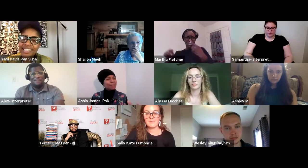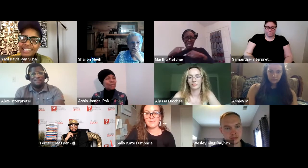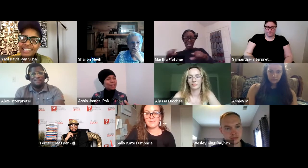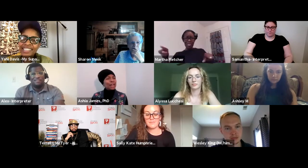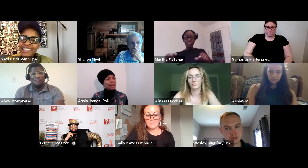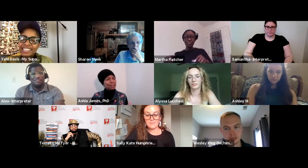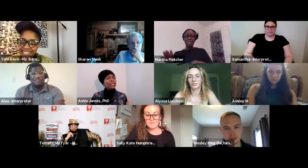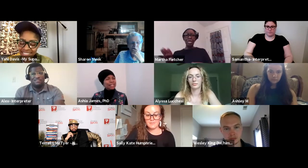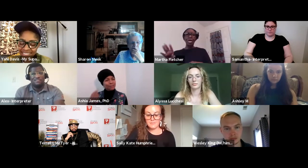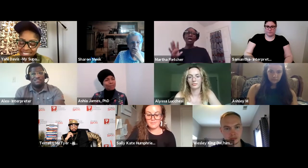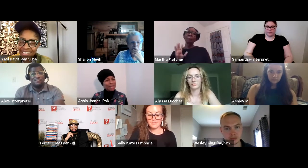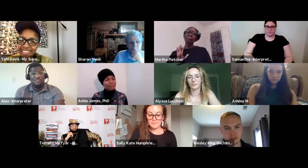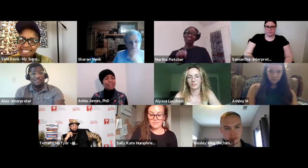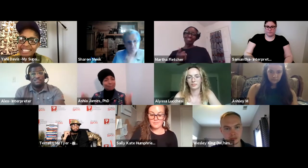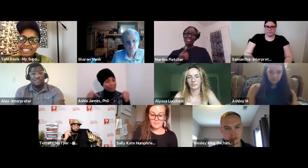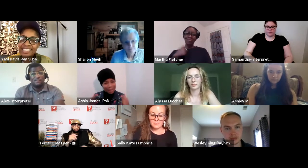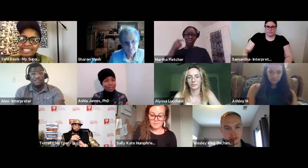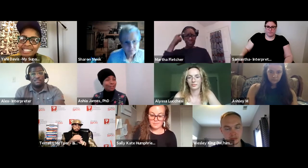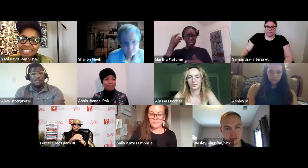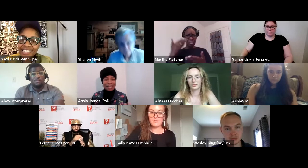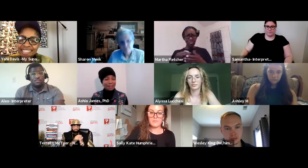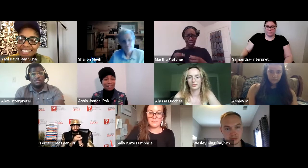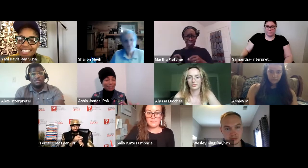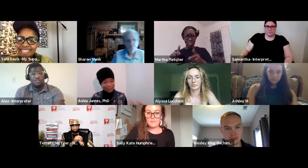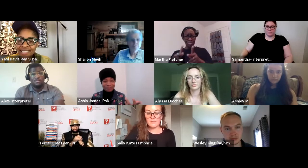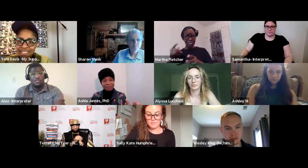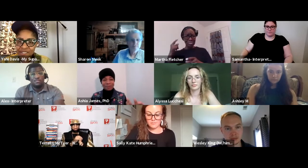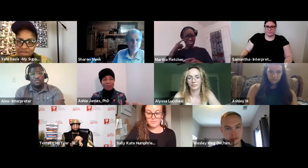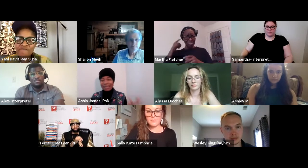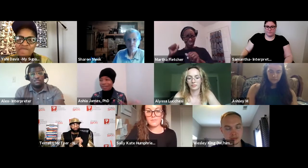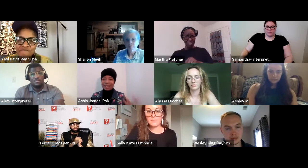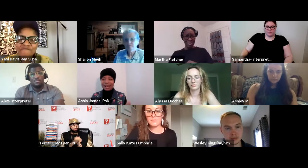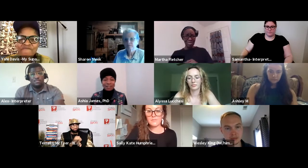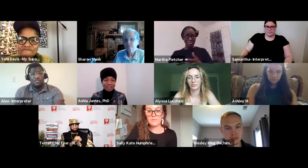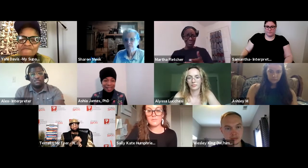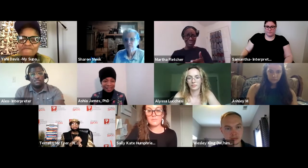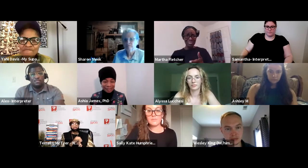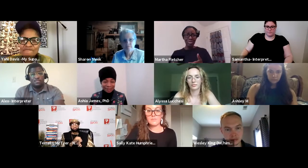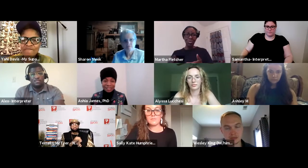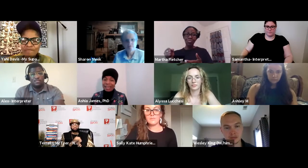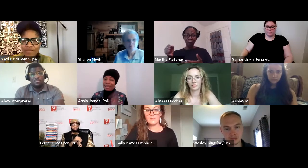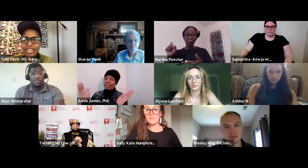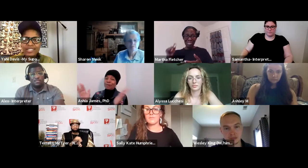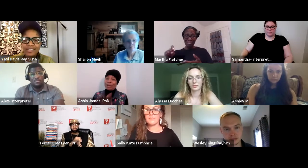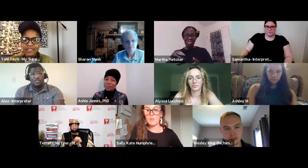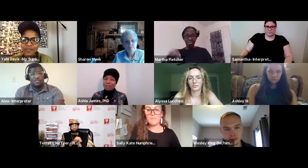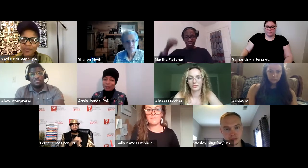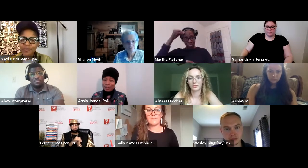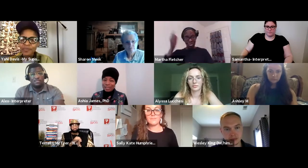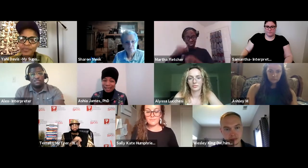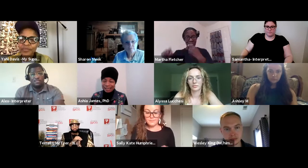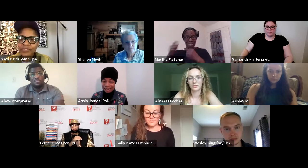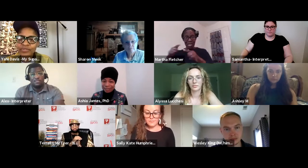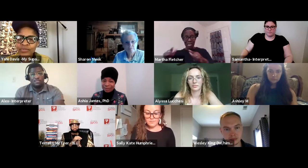this would be a good opportunity for me because I was losing my hearing. So why not learn sign language? So when I went to